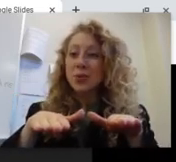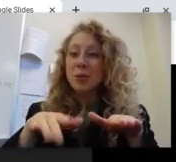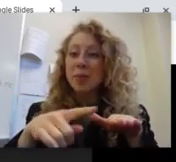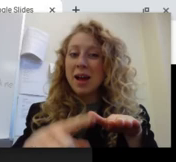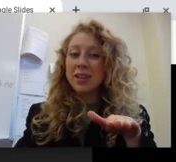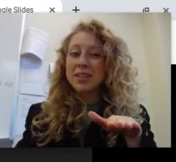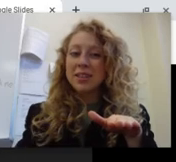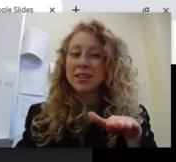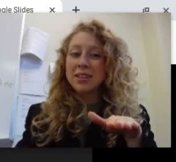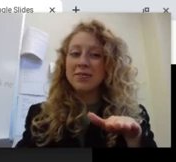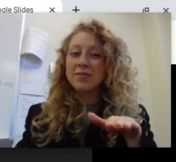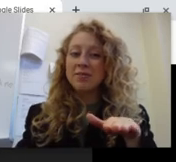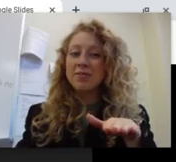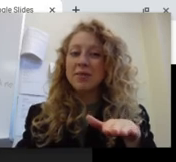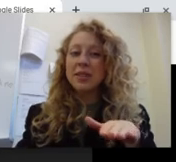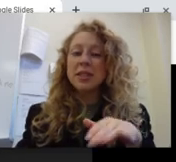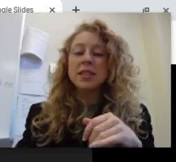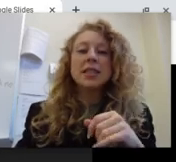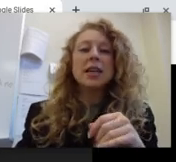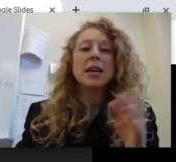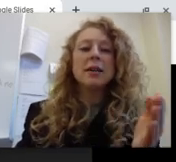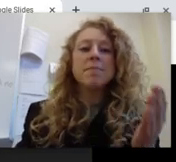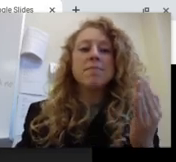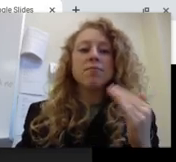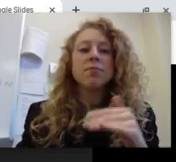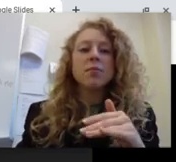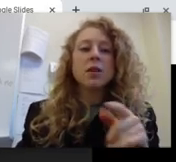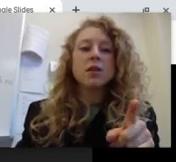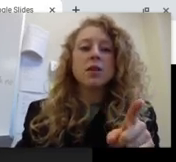it's the word balance.